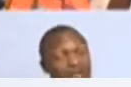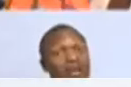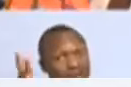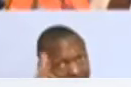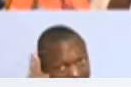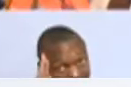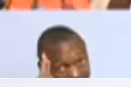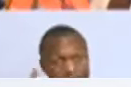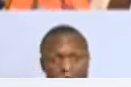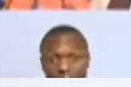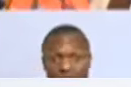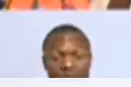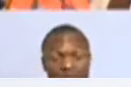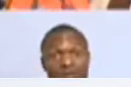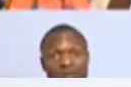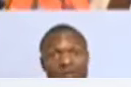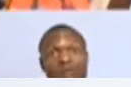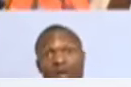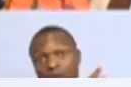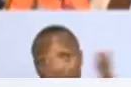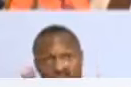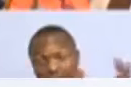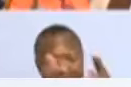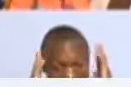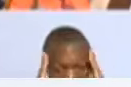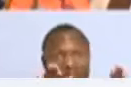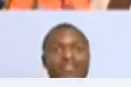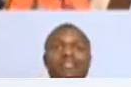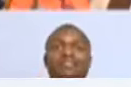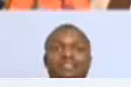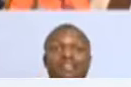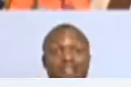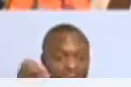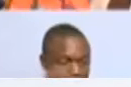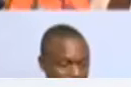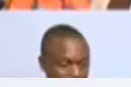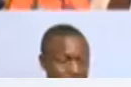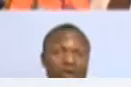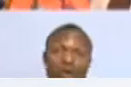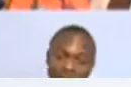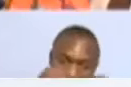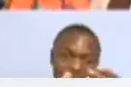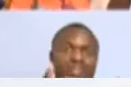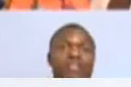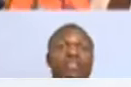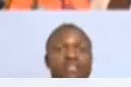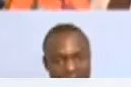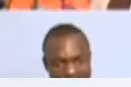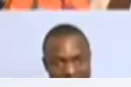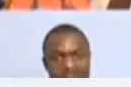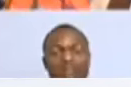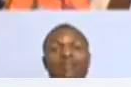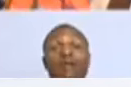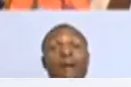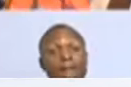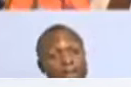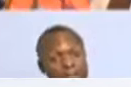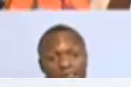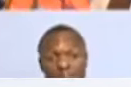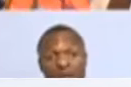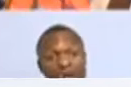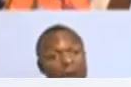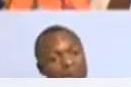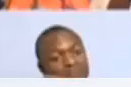talked about weather forecasting. This is it. This is the investment we're making in this area. We will equally ensure that our farmers